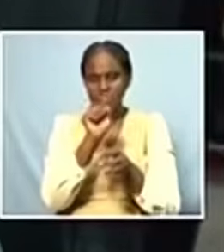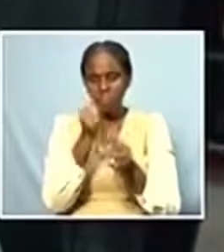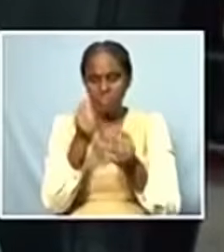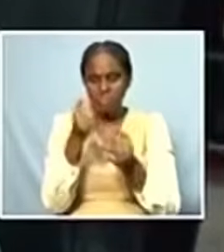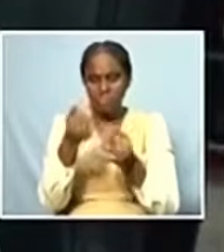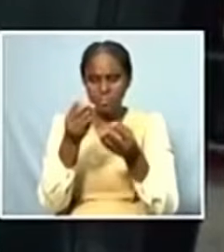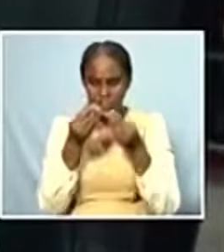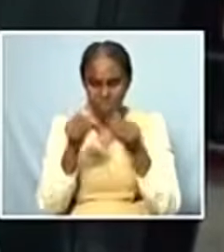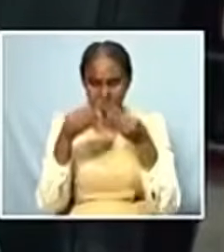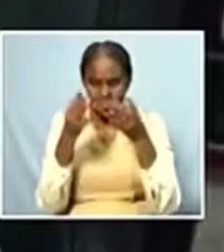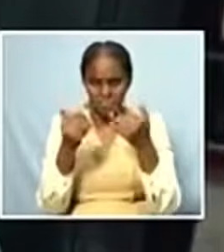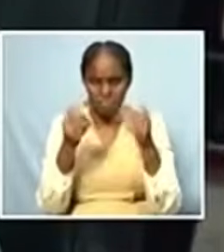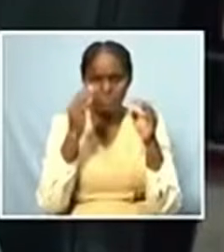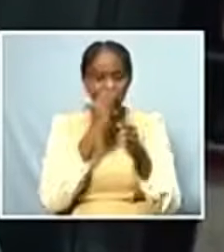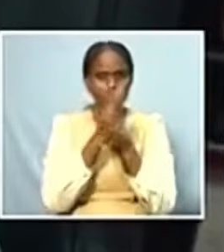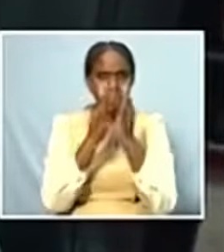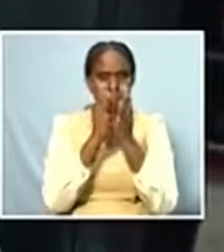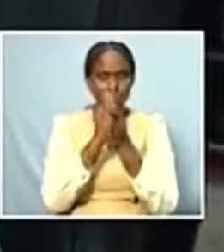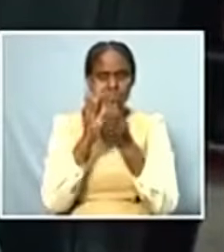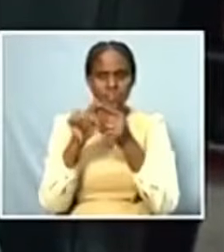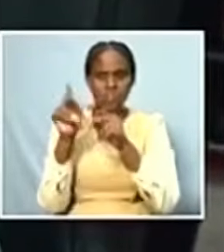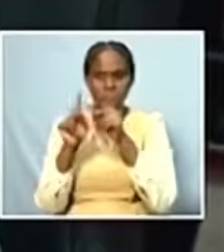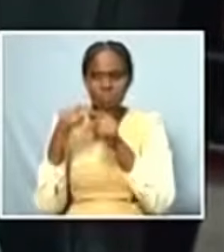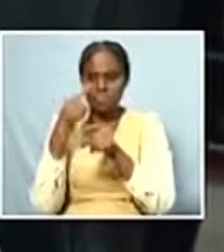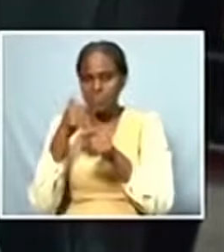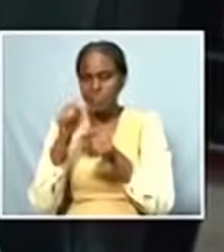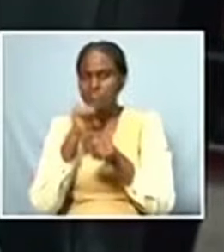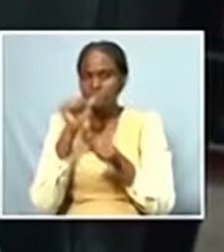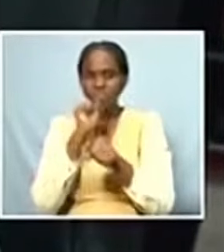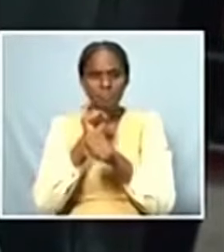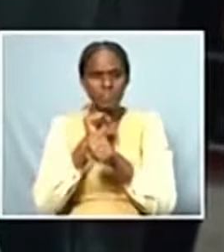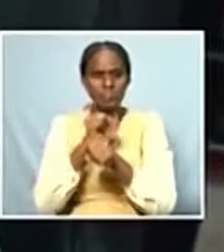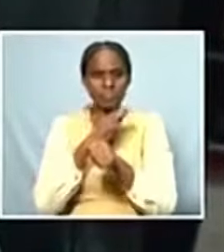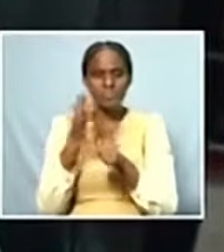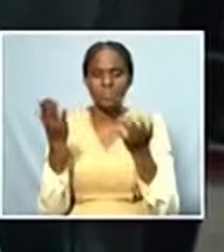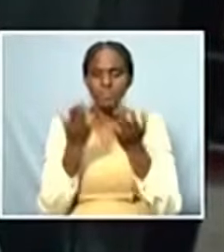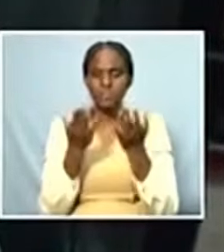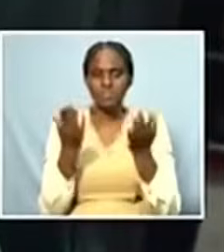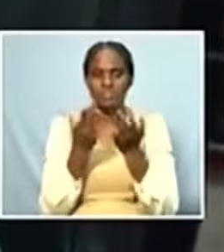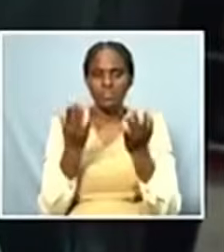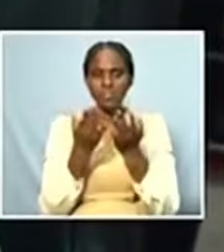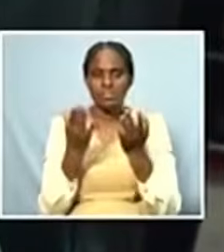we are giving out the contracts to people that underperformed.